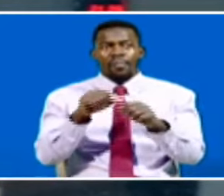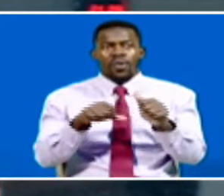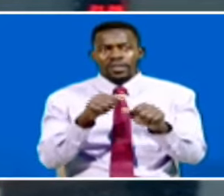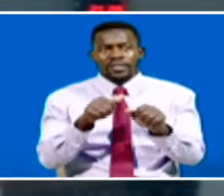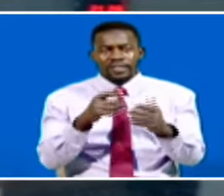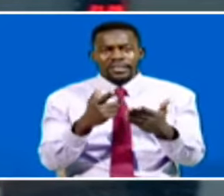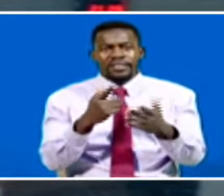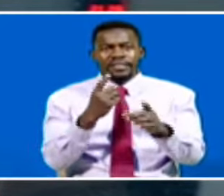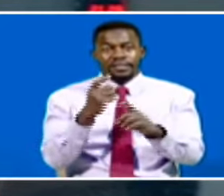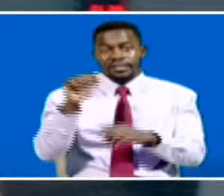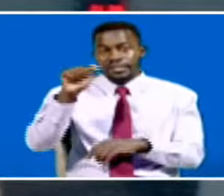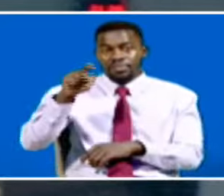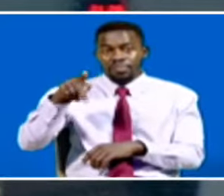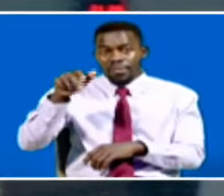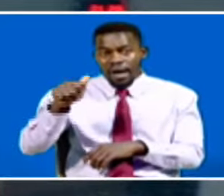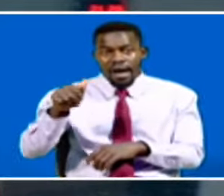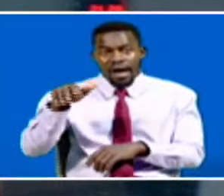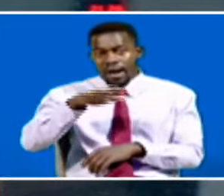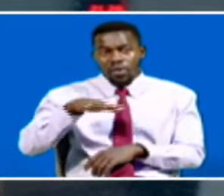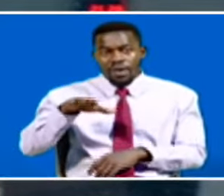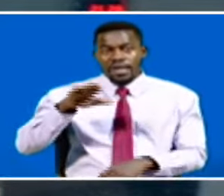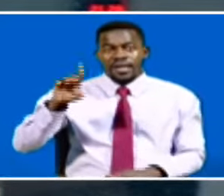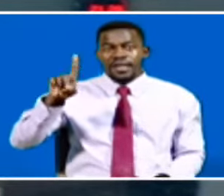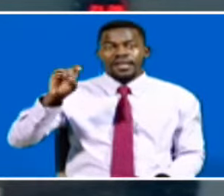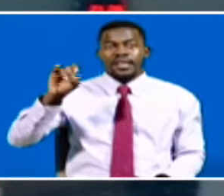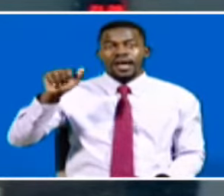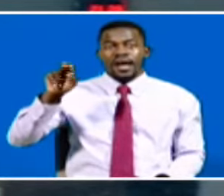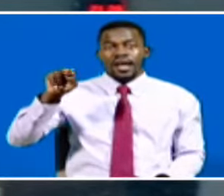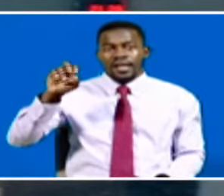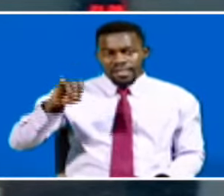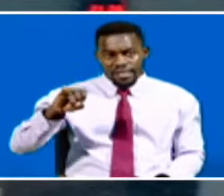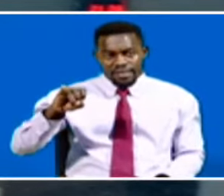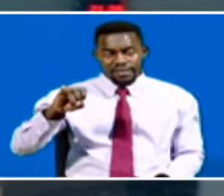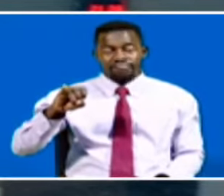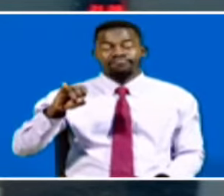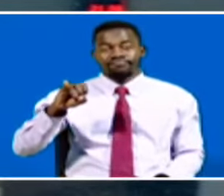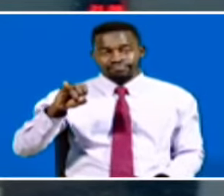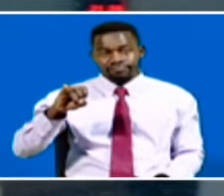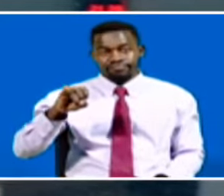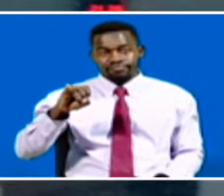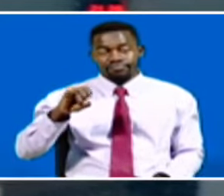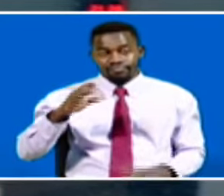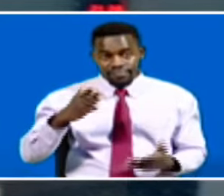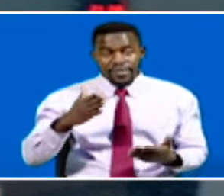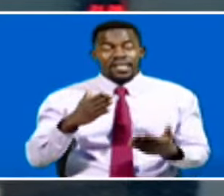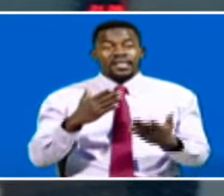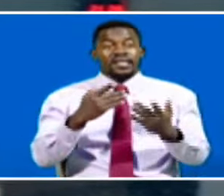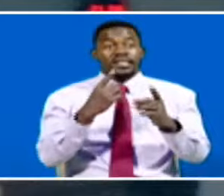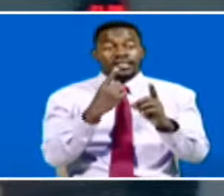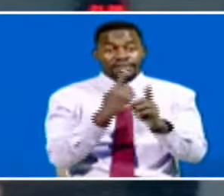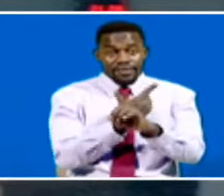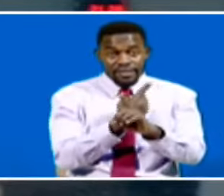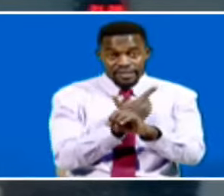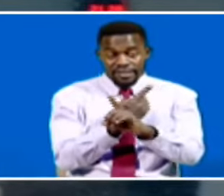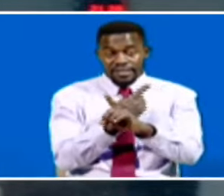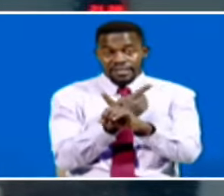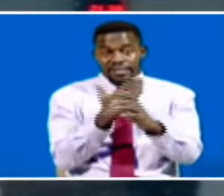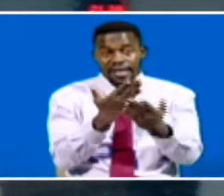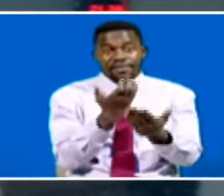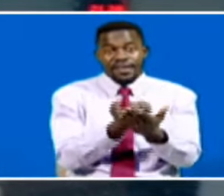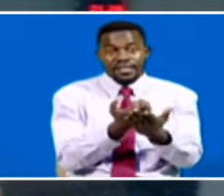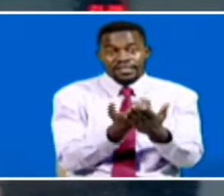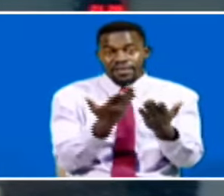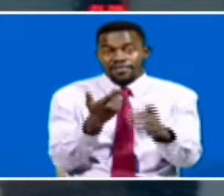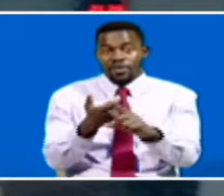Spa in Diani, Kwale County. Now, months after the incident, suspects captured on CCTV footage and